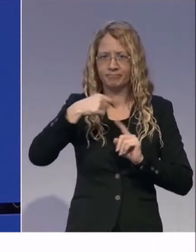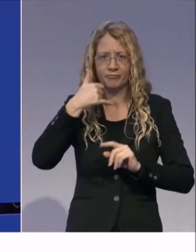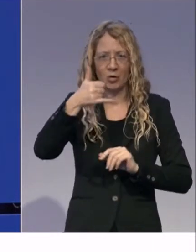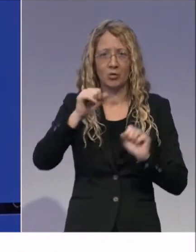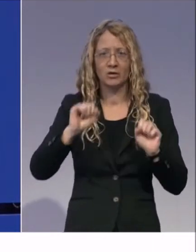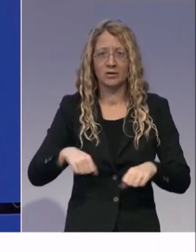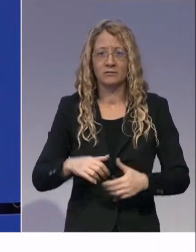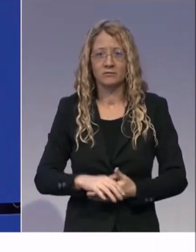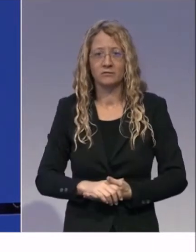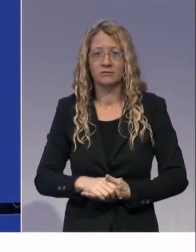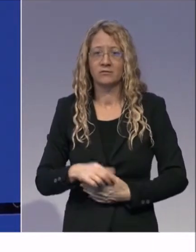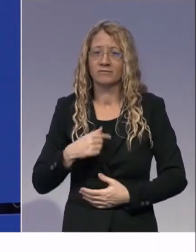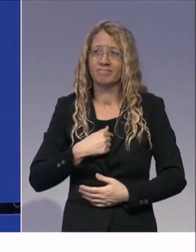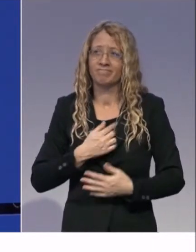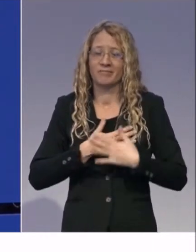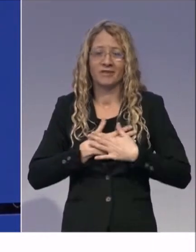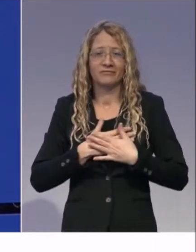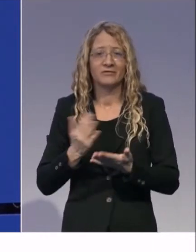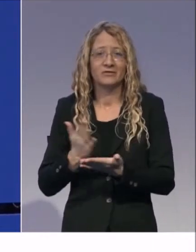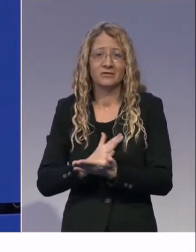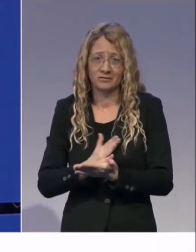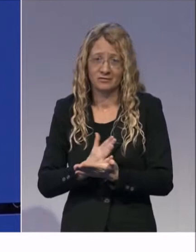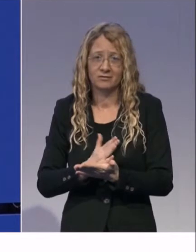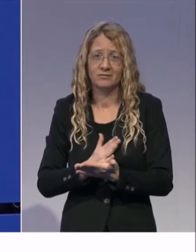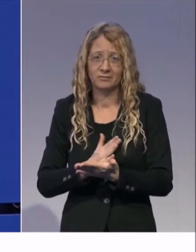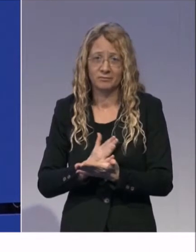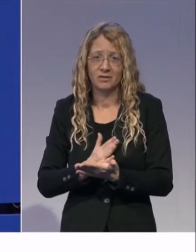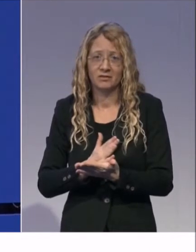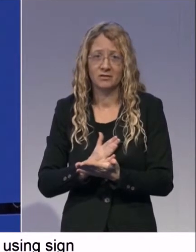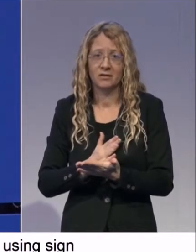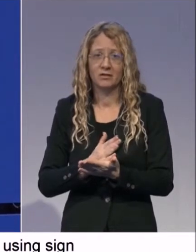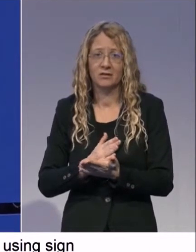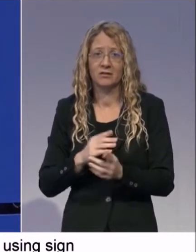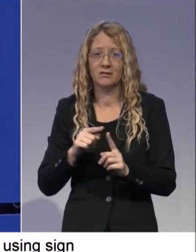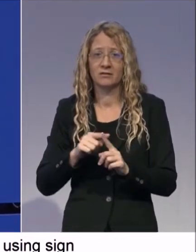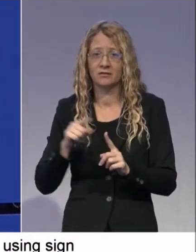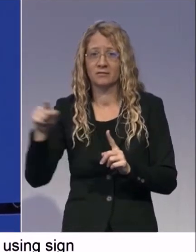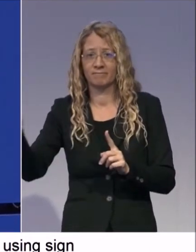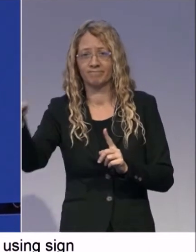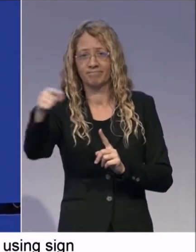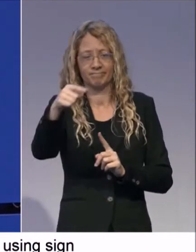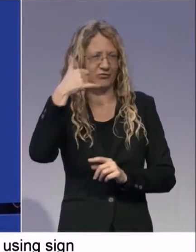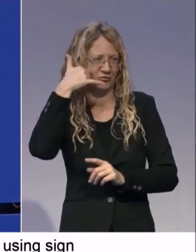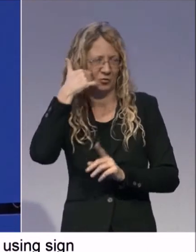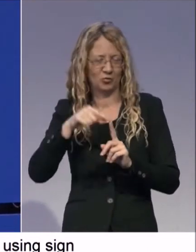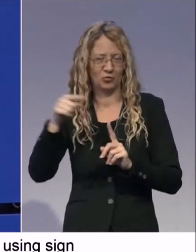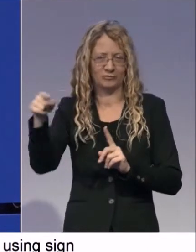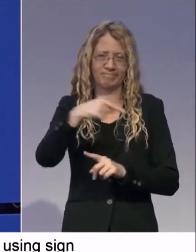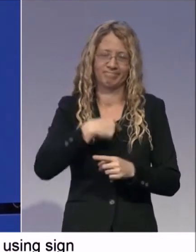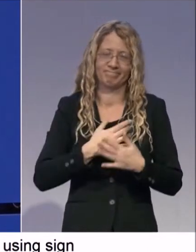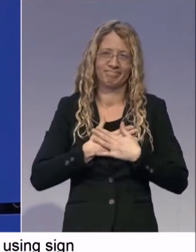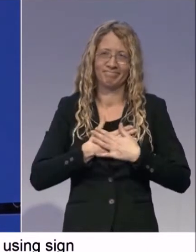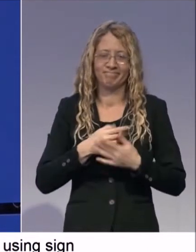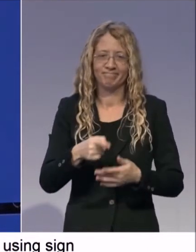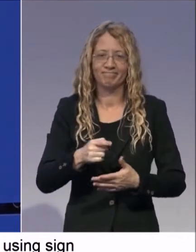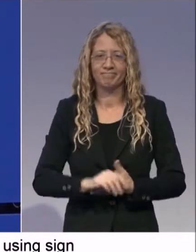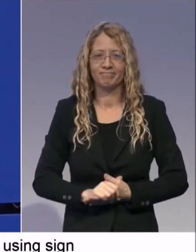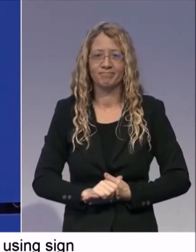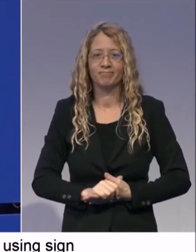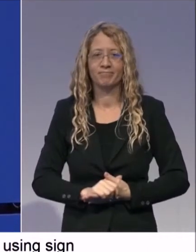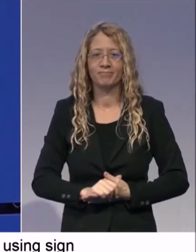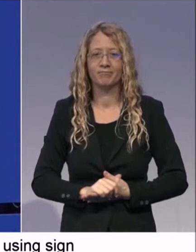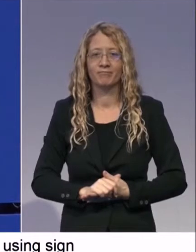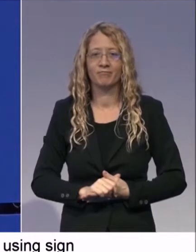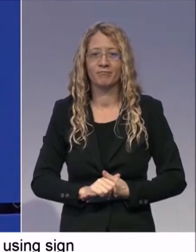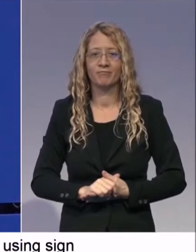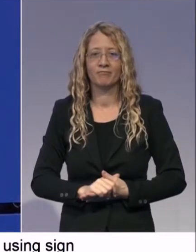that most of those services are not available around the world. I'm in a very privileged position with where I live. So I think there's